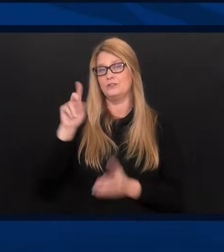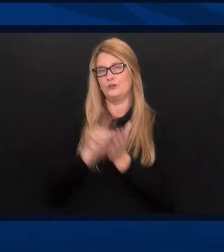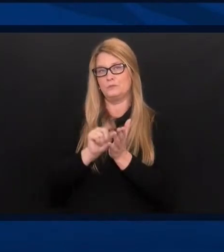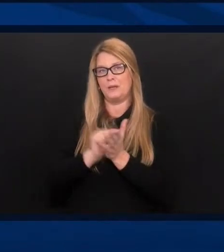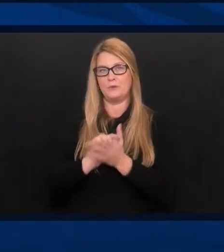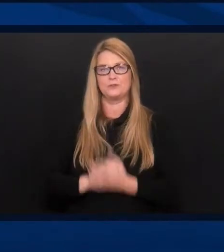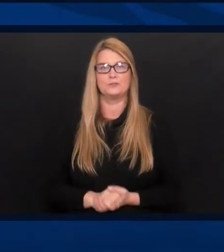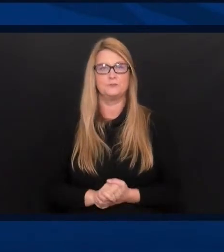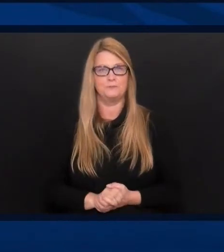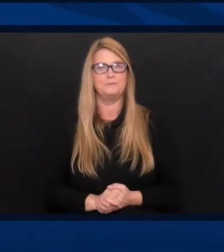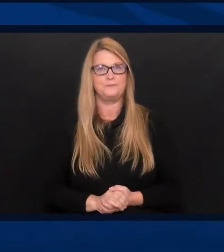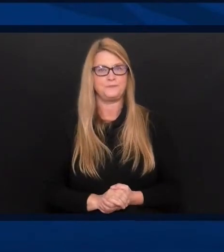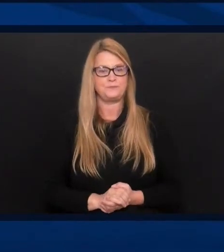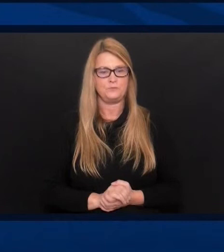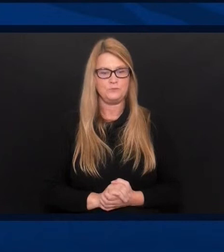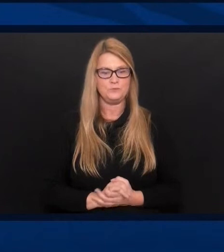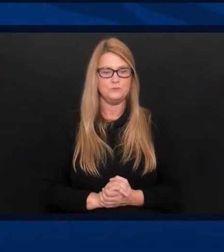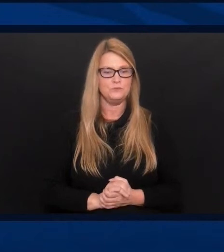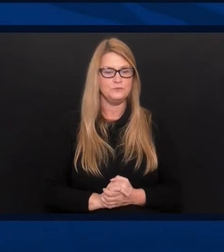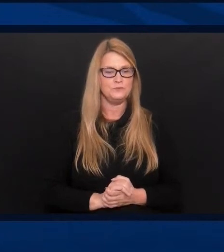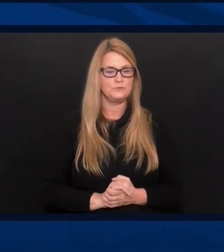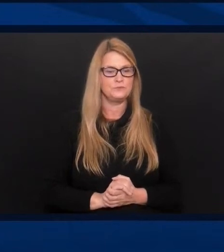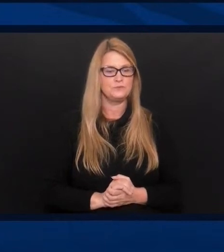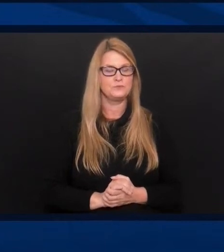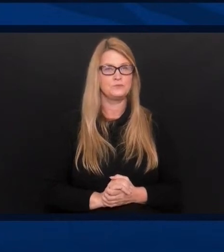Steve Adams of Ogden Newspapers here.